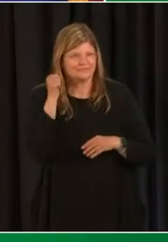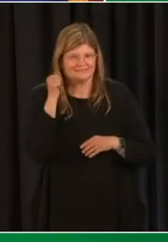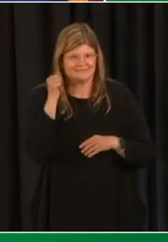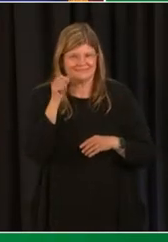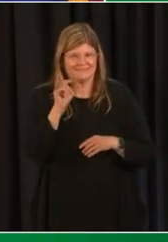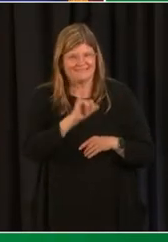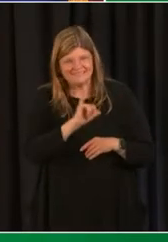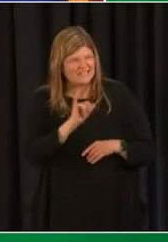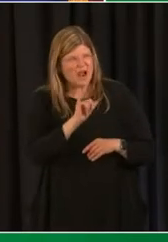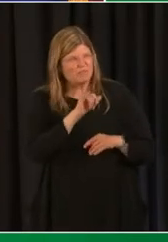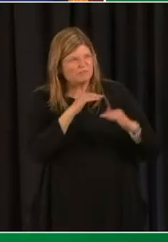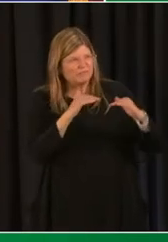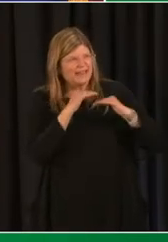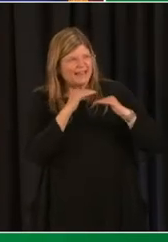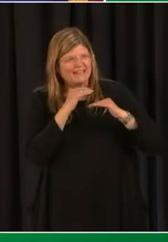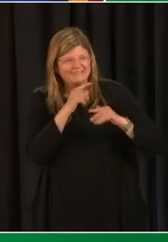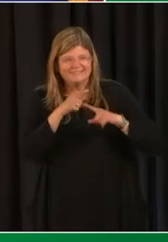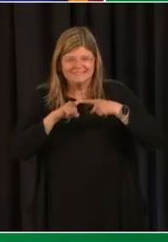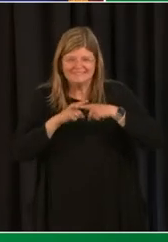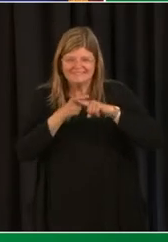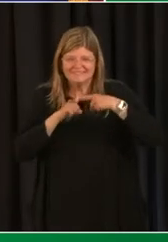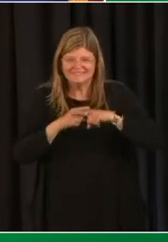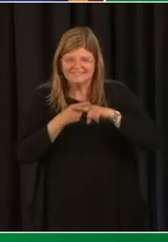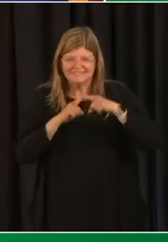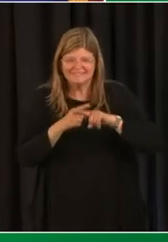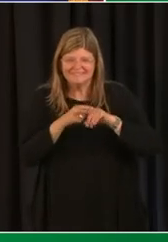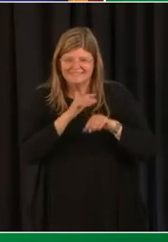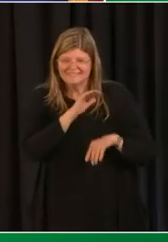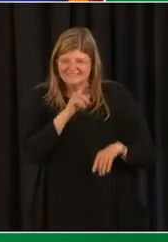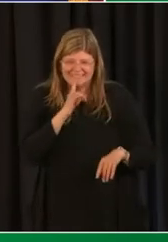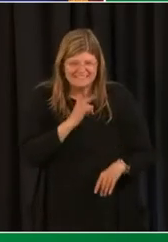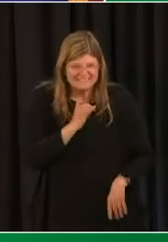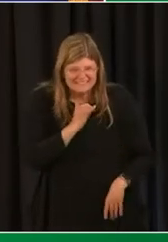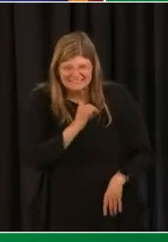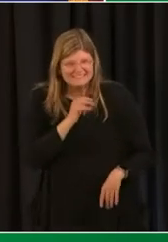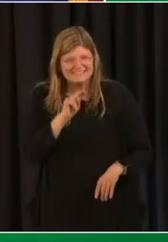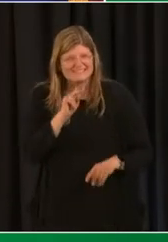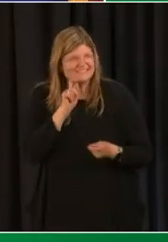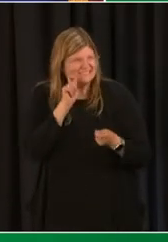in Jersey City. But Jennifer, tell me